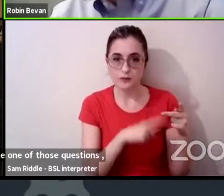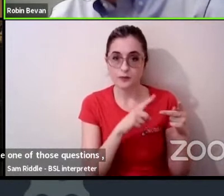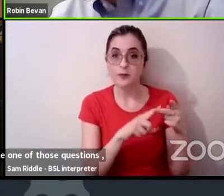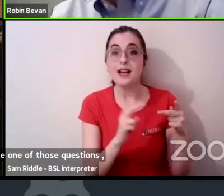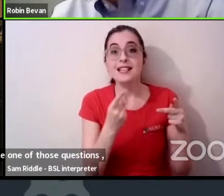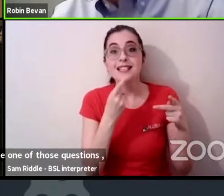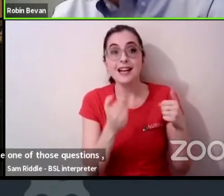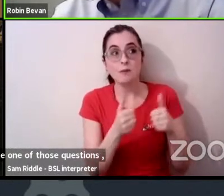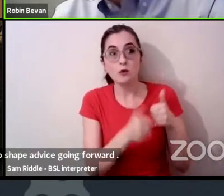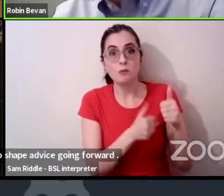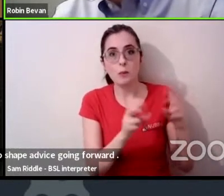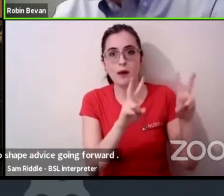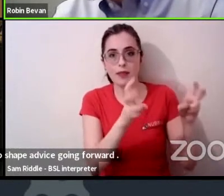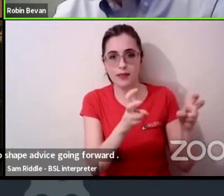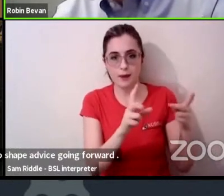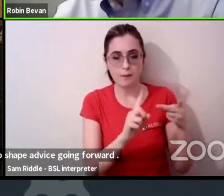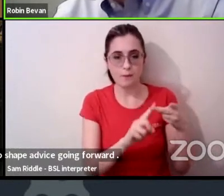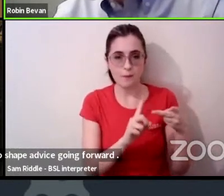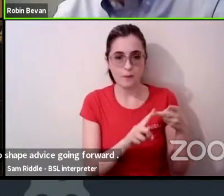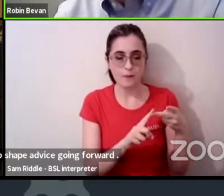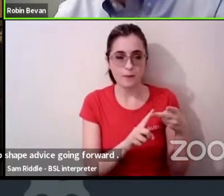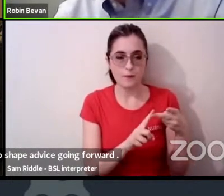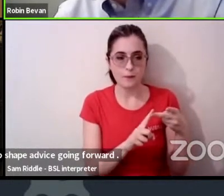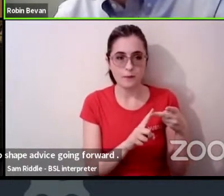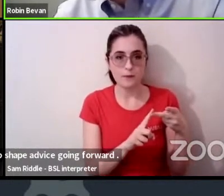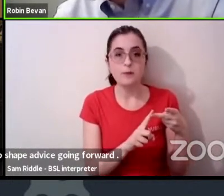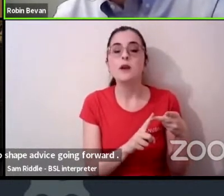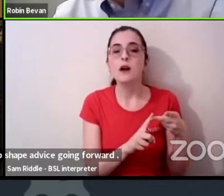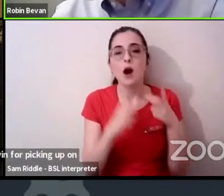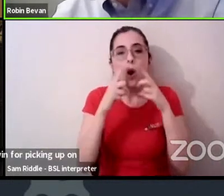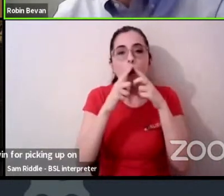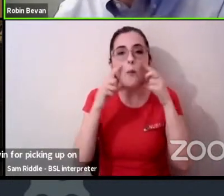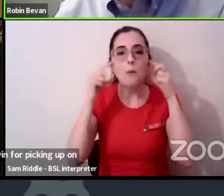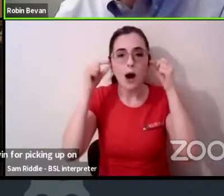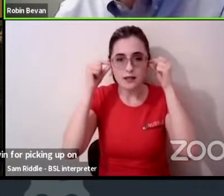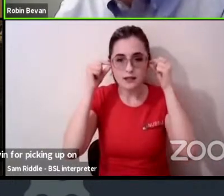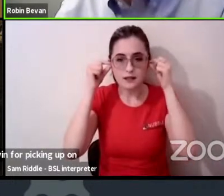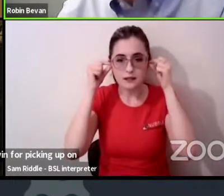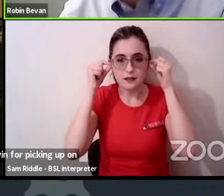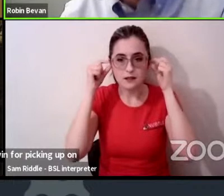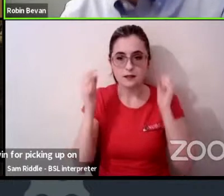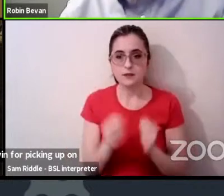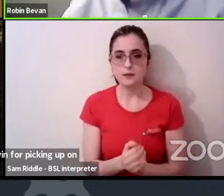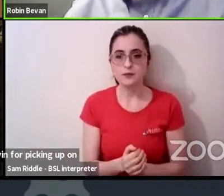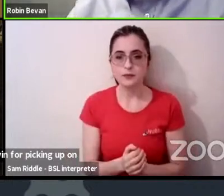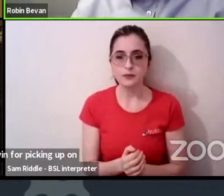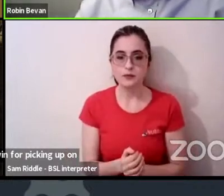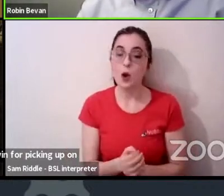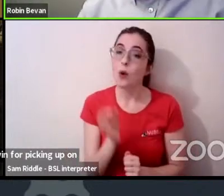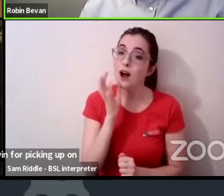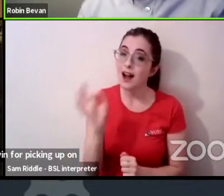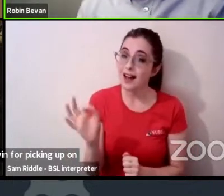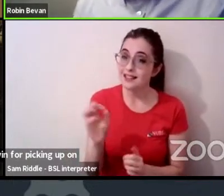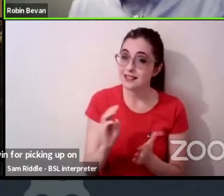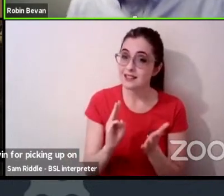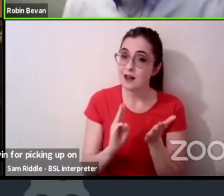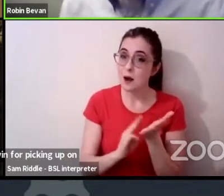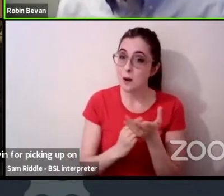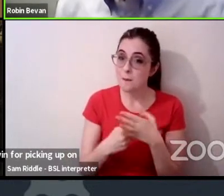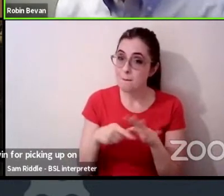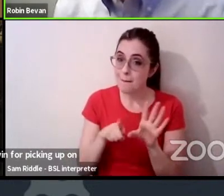theme, and that's around the wearing of masks. And I'm going to come to Mary for the face covering